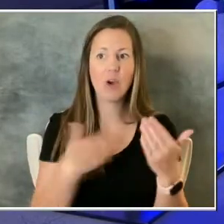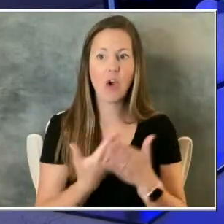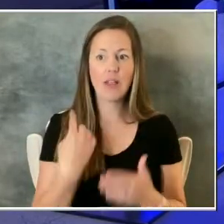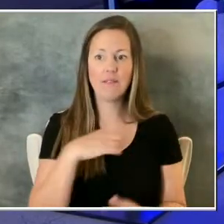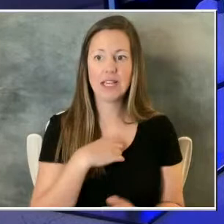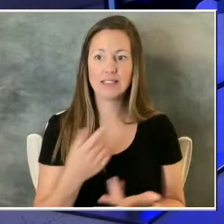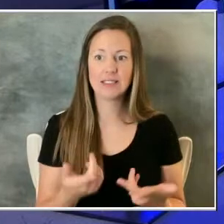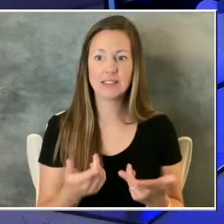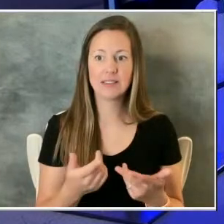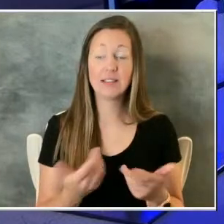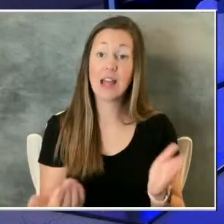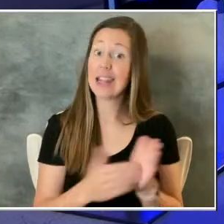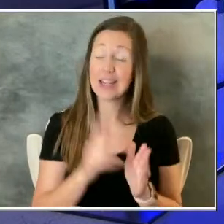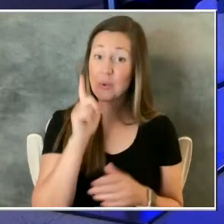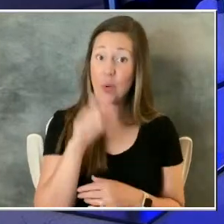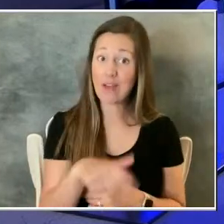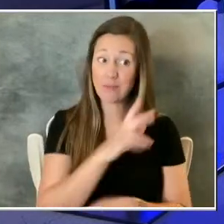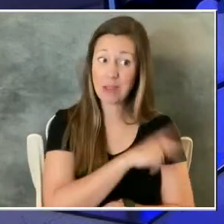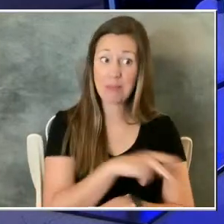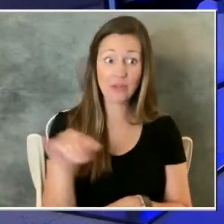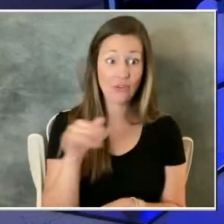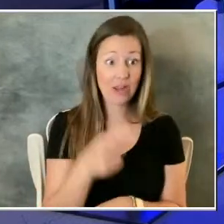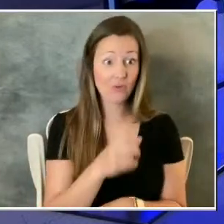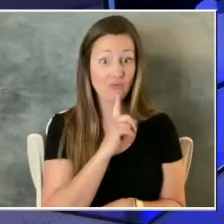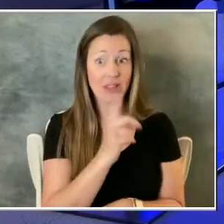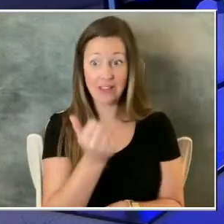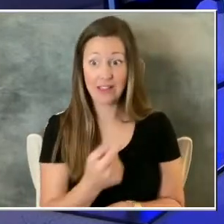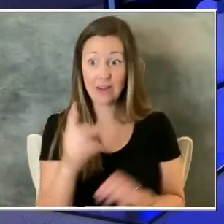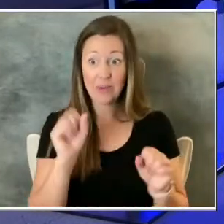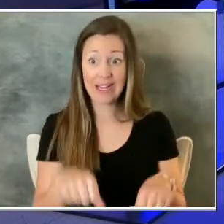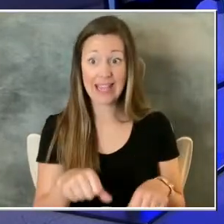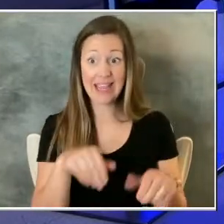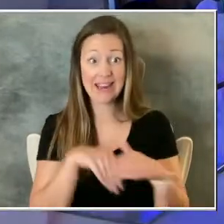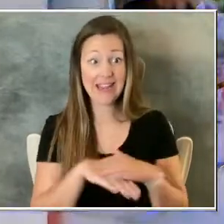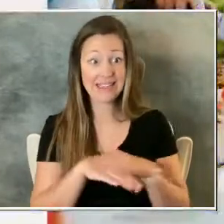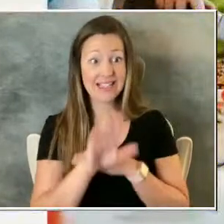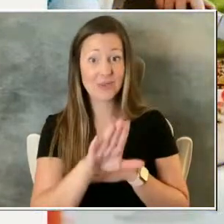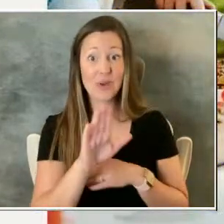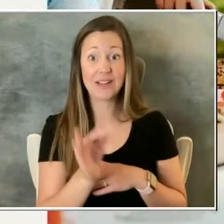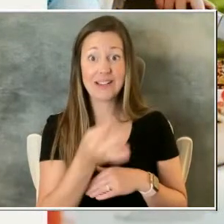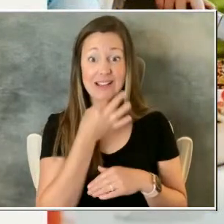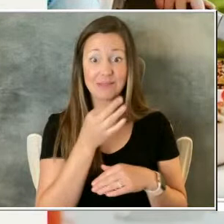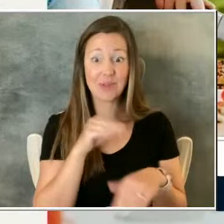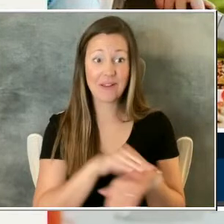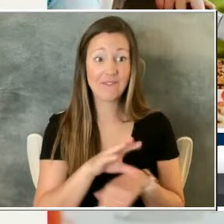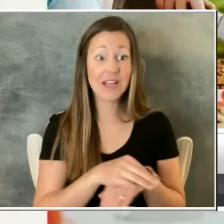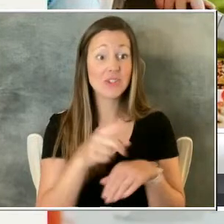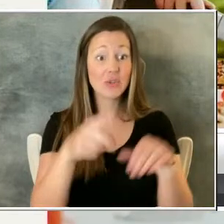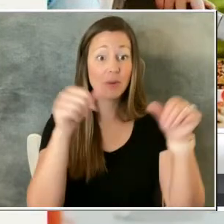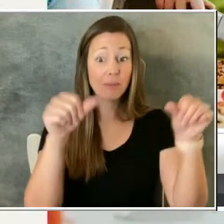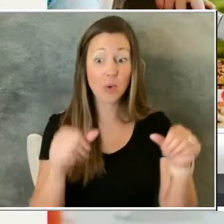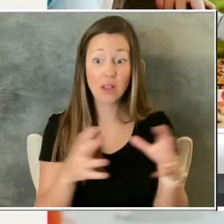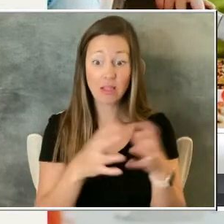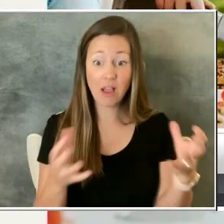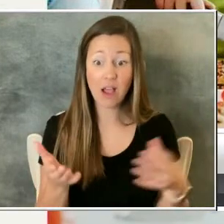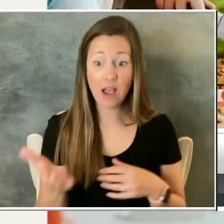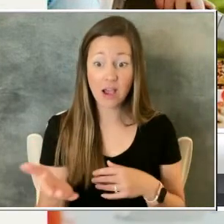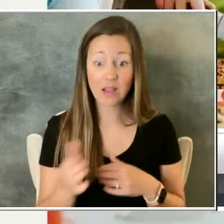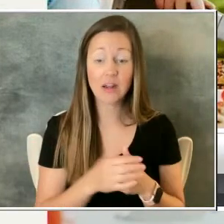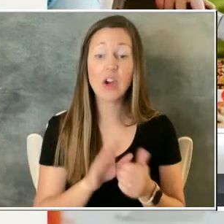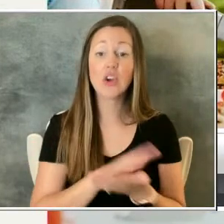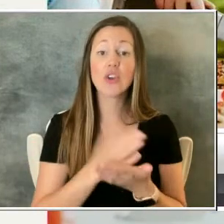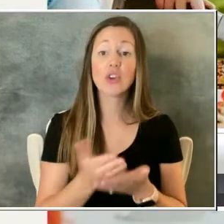patient like Linda. Anybody can access your expert advice. You post a lot on this website called